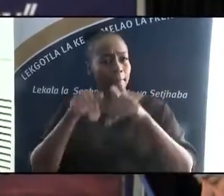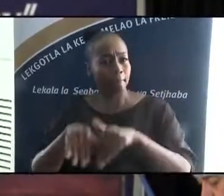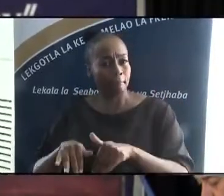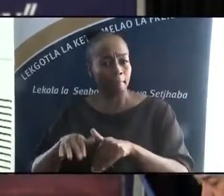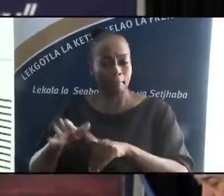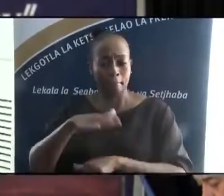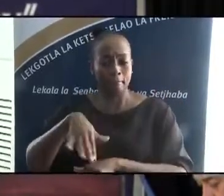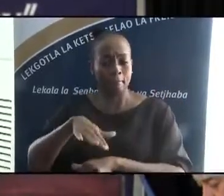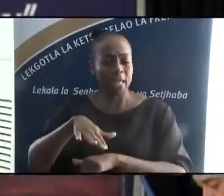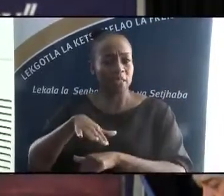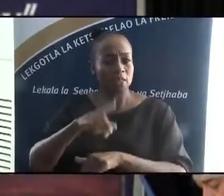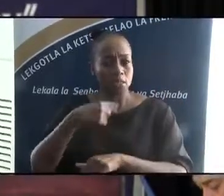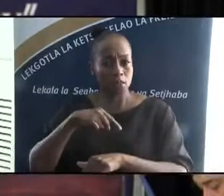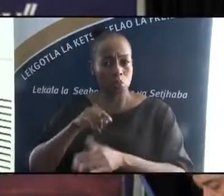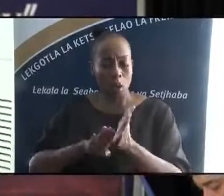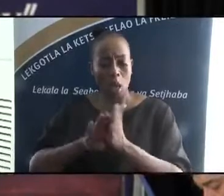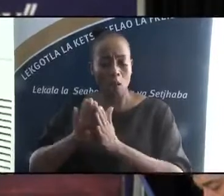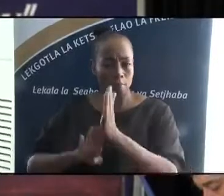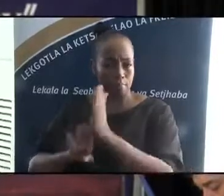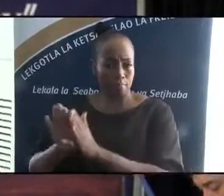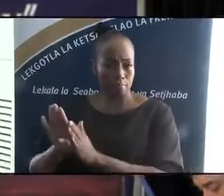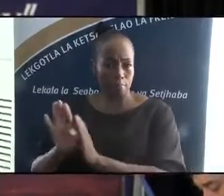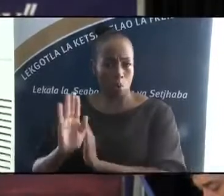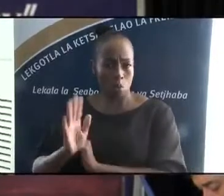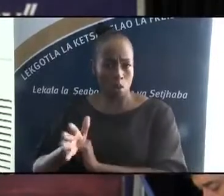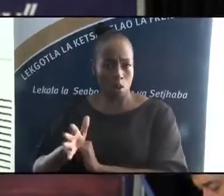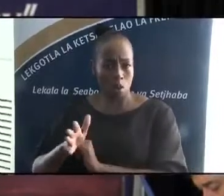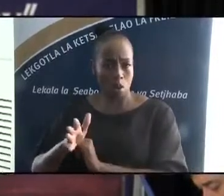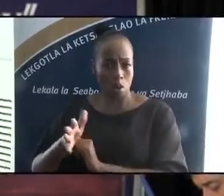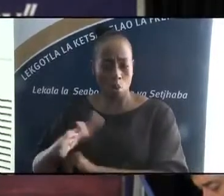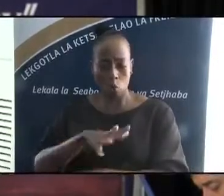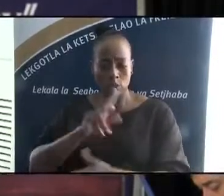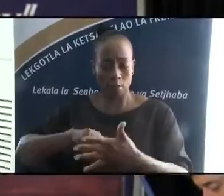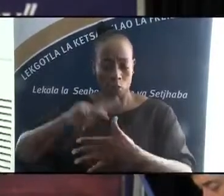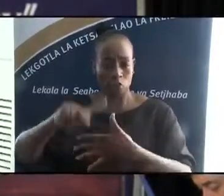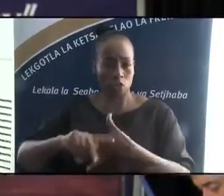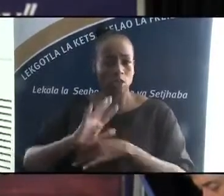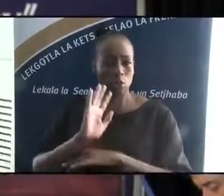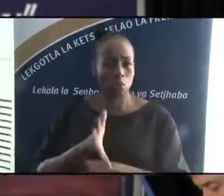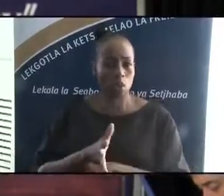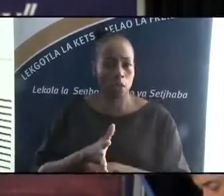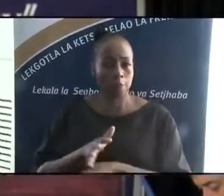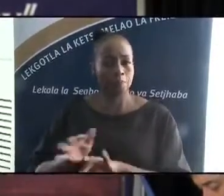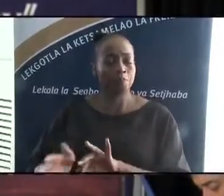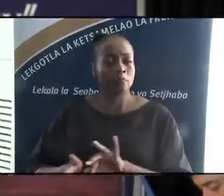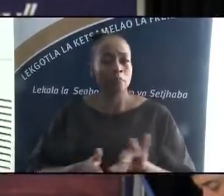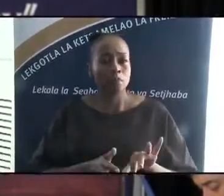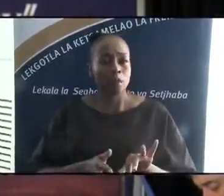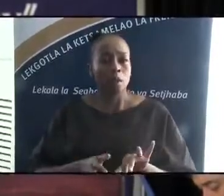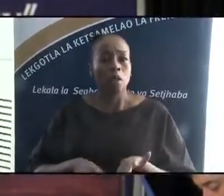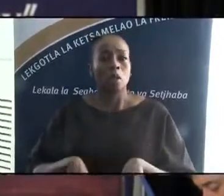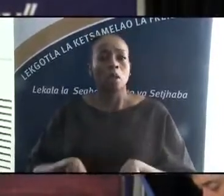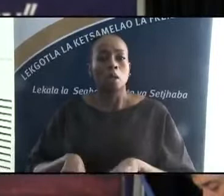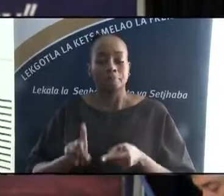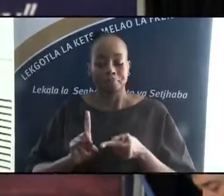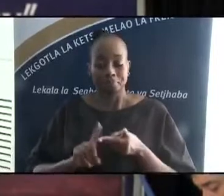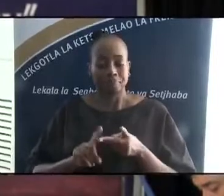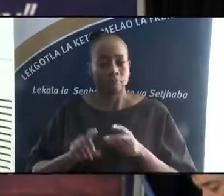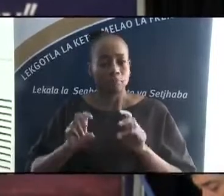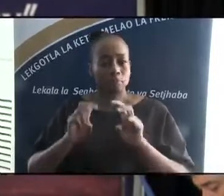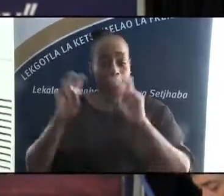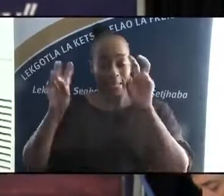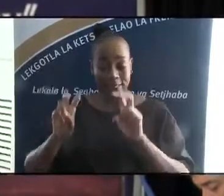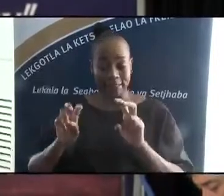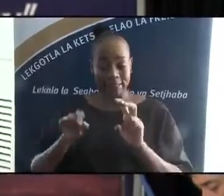will also be upgrading the Rustfontein waterworks. On another key economic driver, which is electricity.